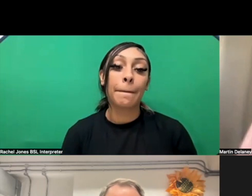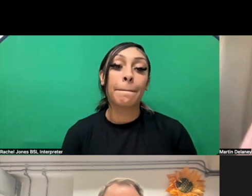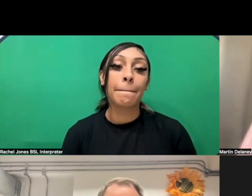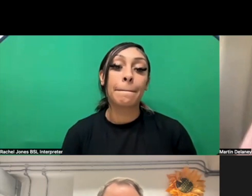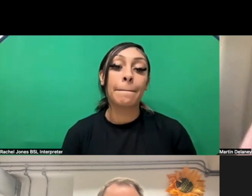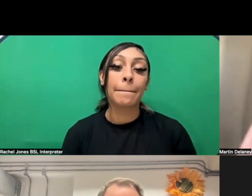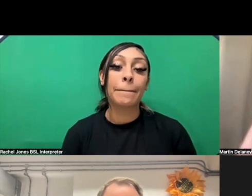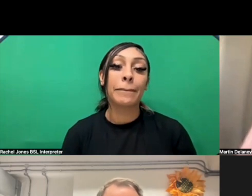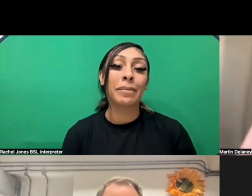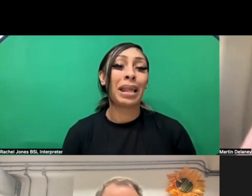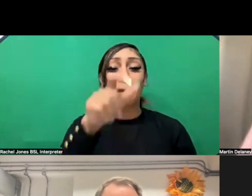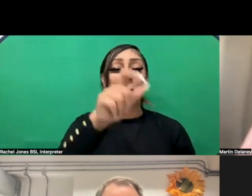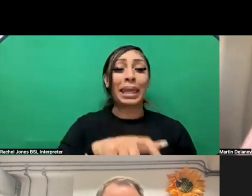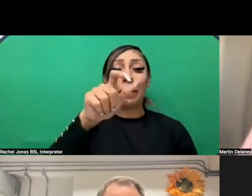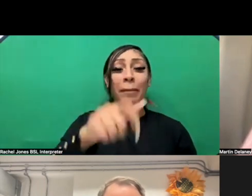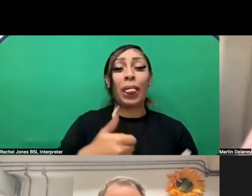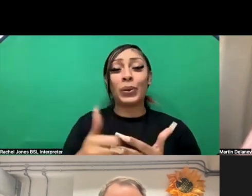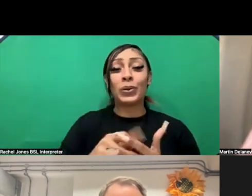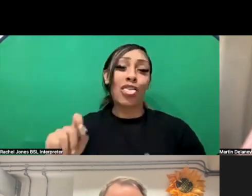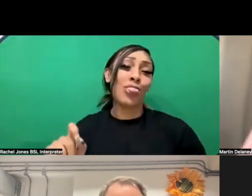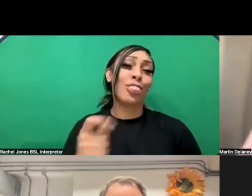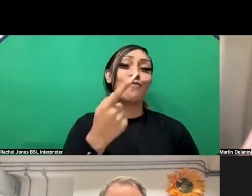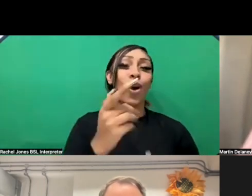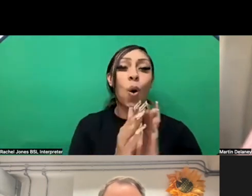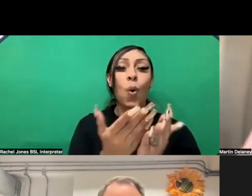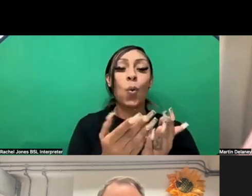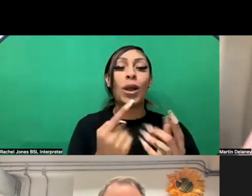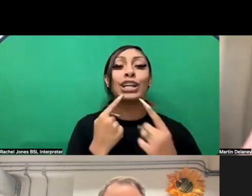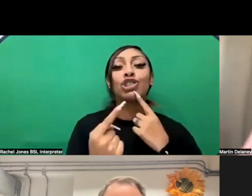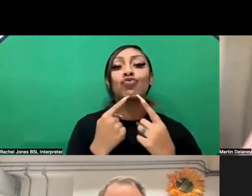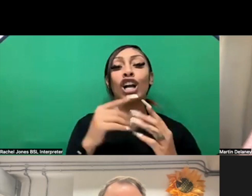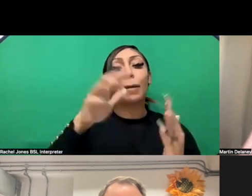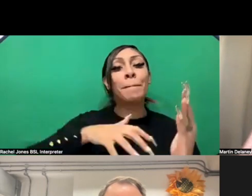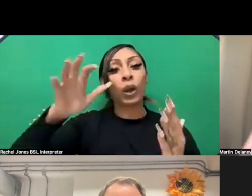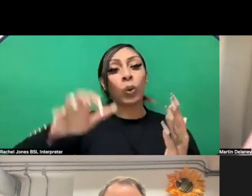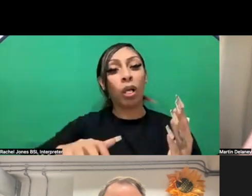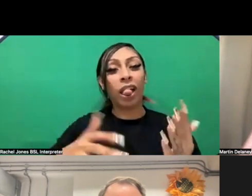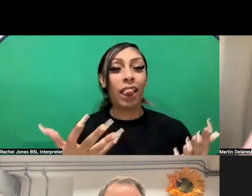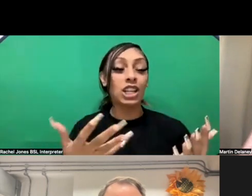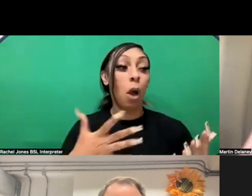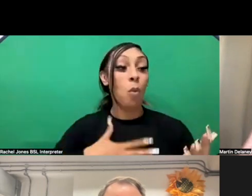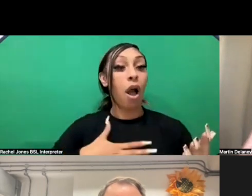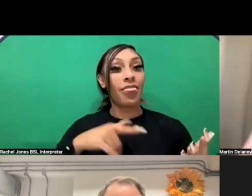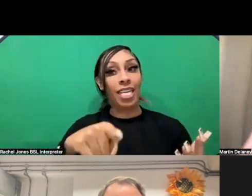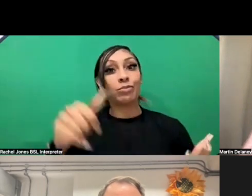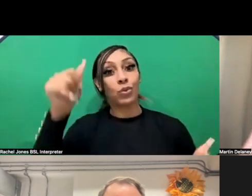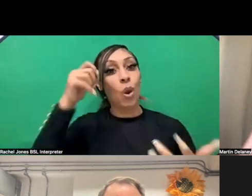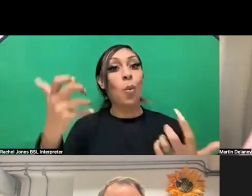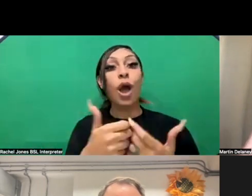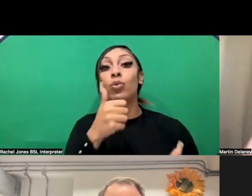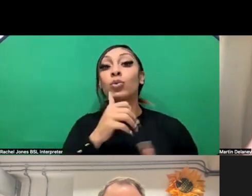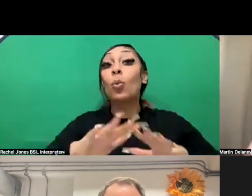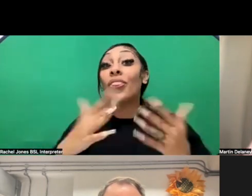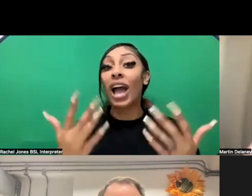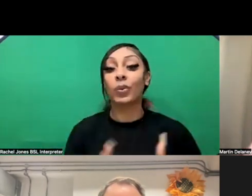manuals. And so I try to get that feedback. And you know, someone said earlier how the designers often just make the instrument that they